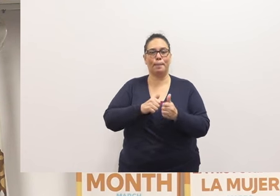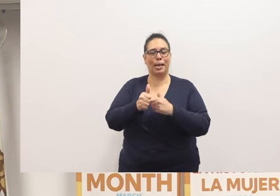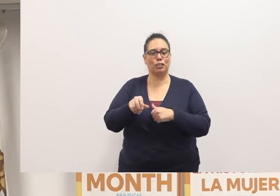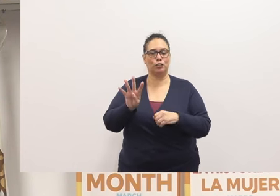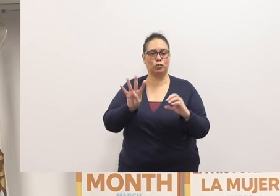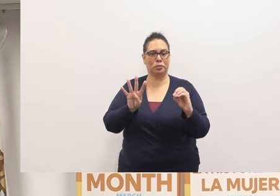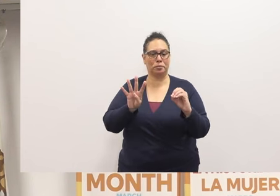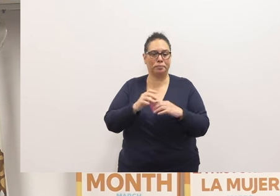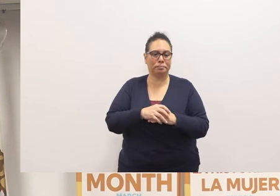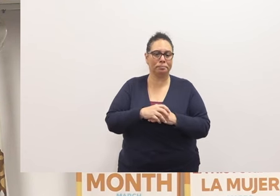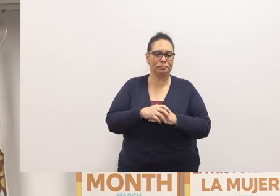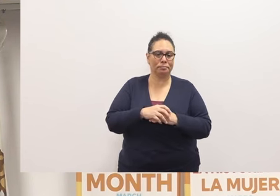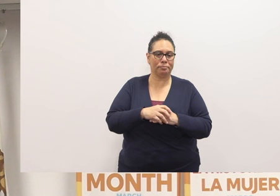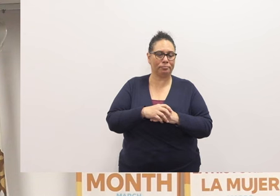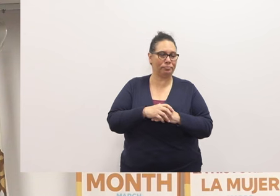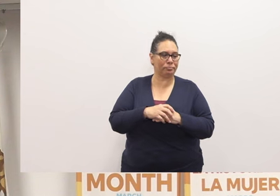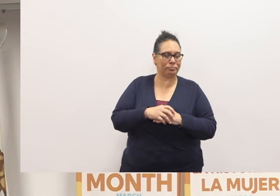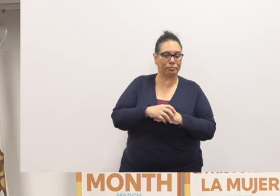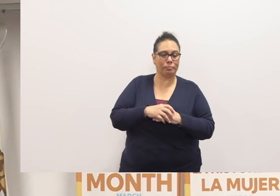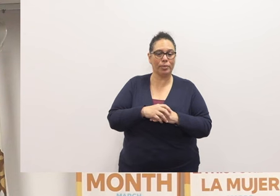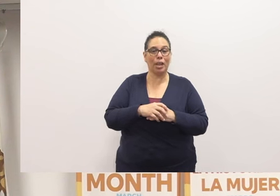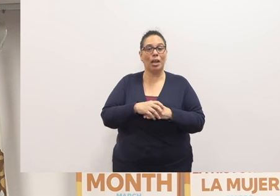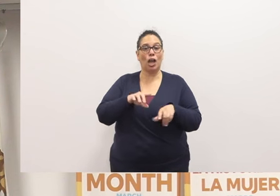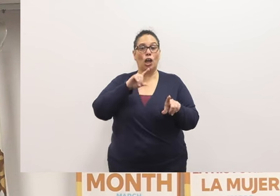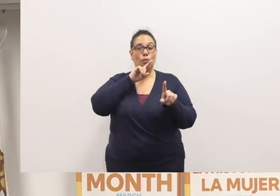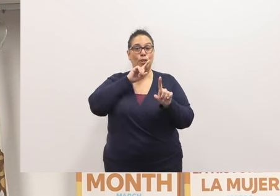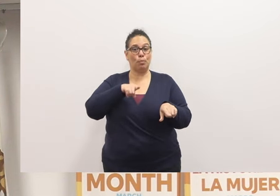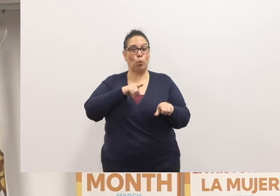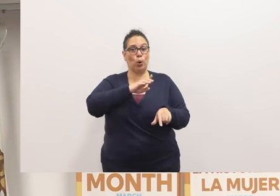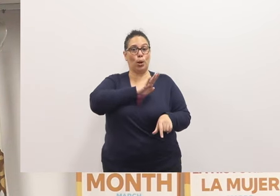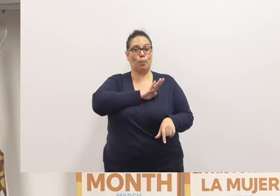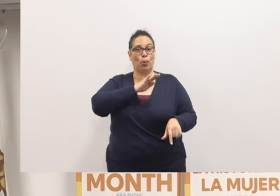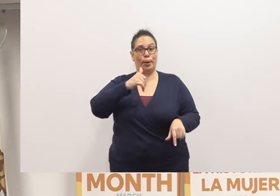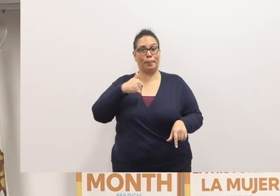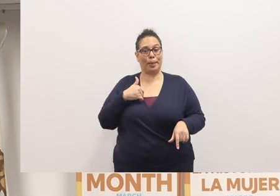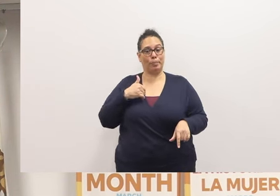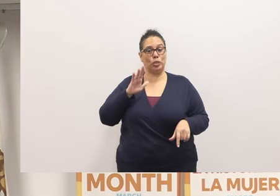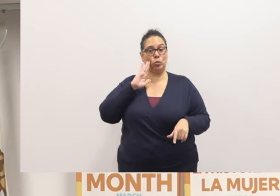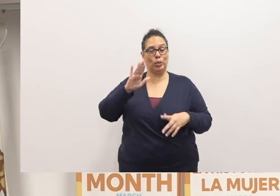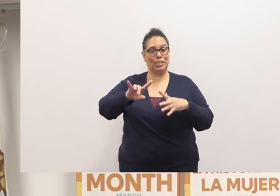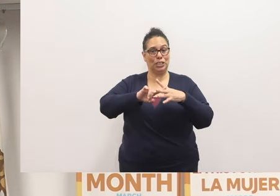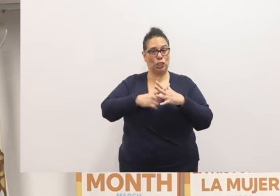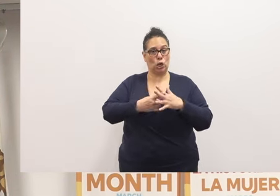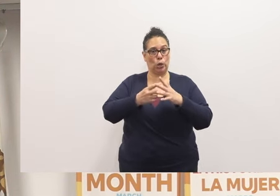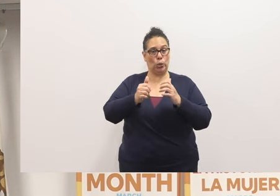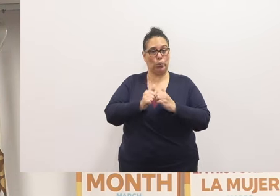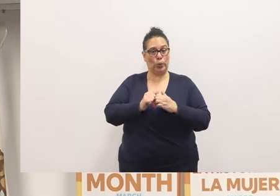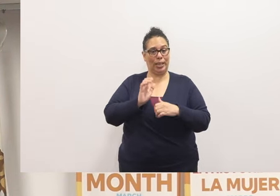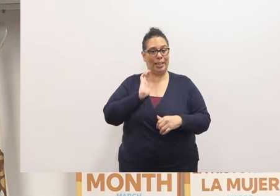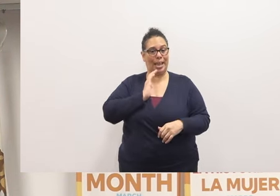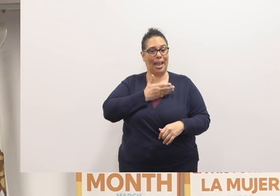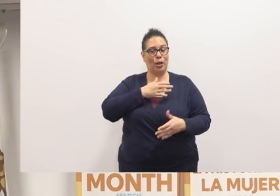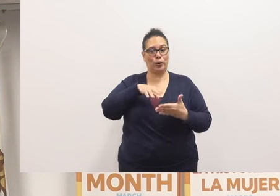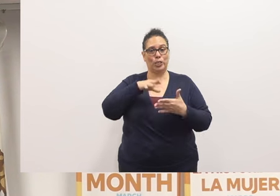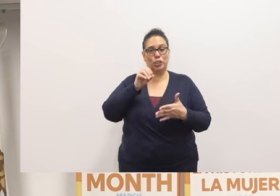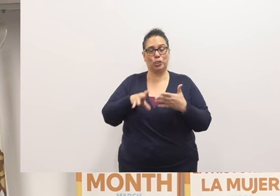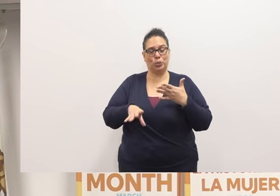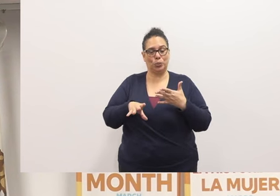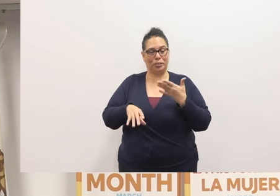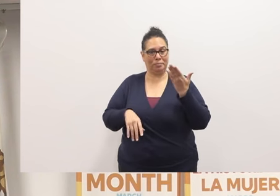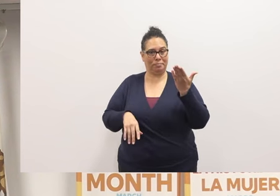you. And next we are at report of board members. So we will start with our student board